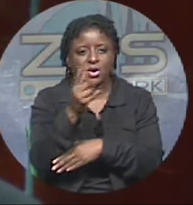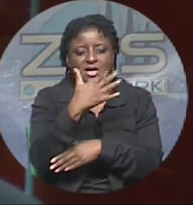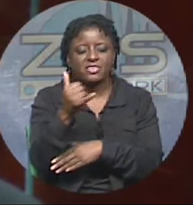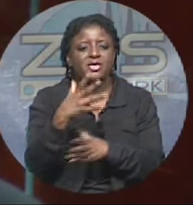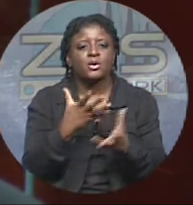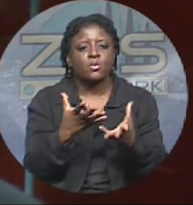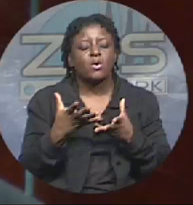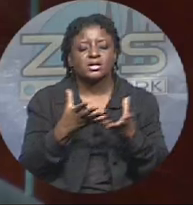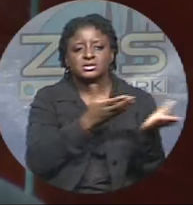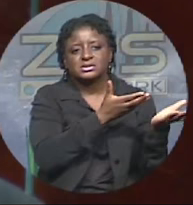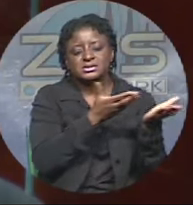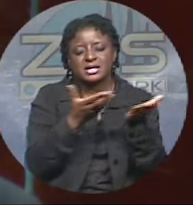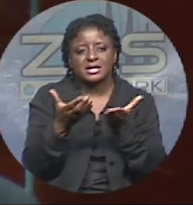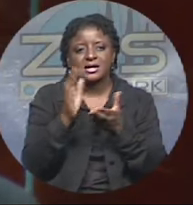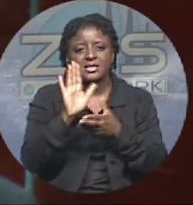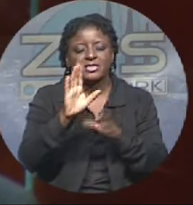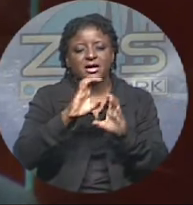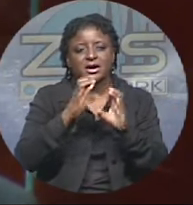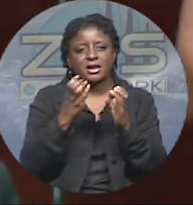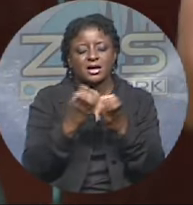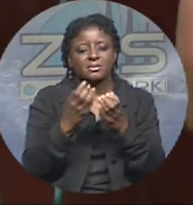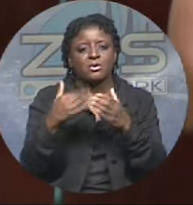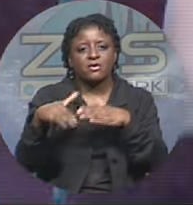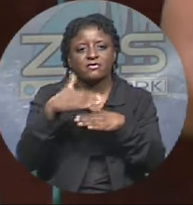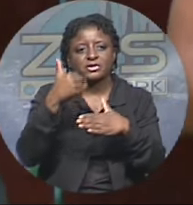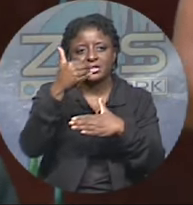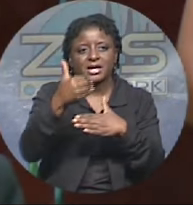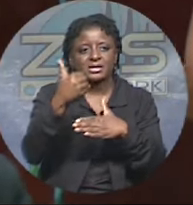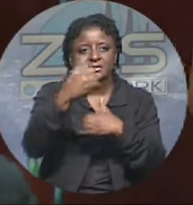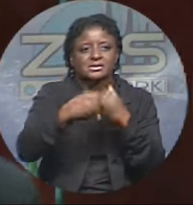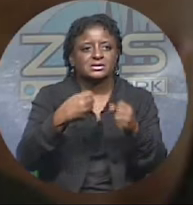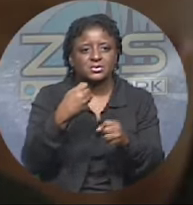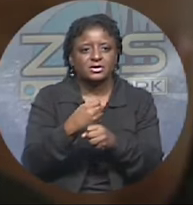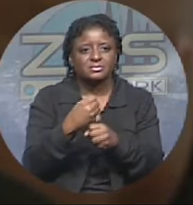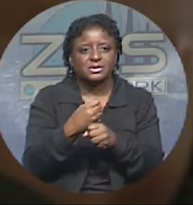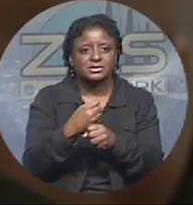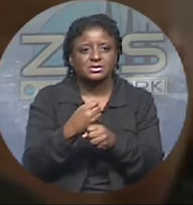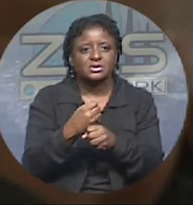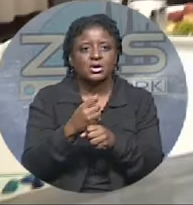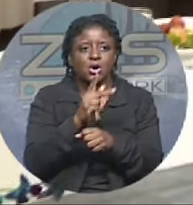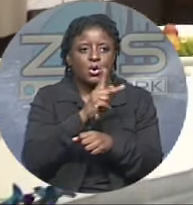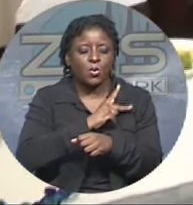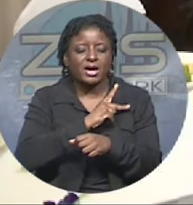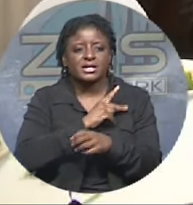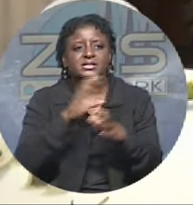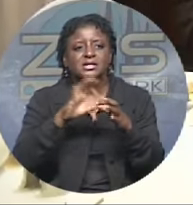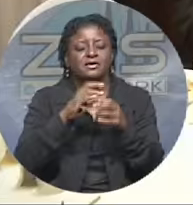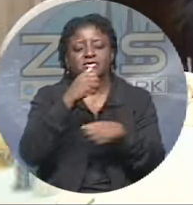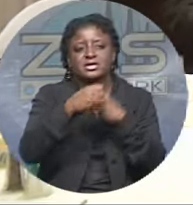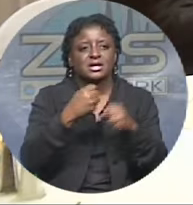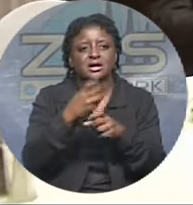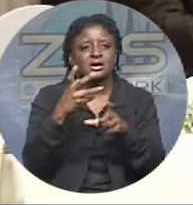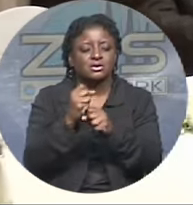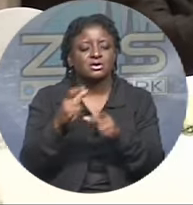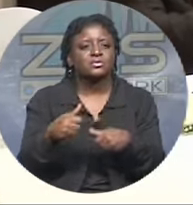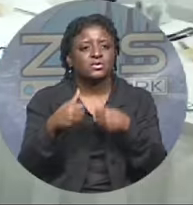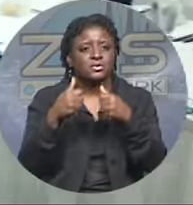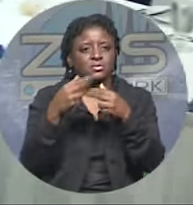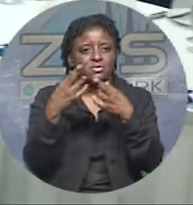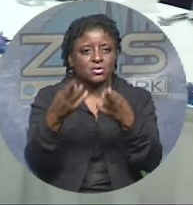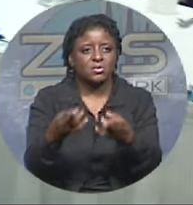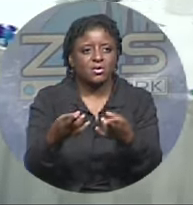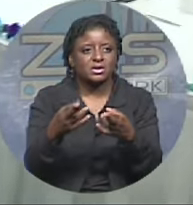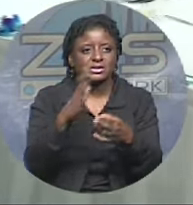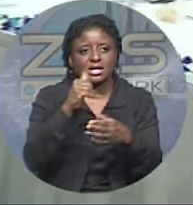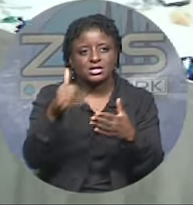to take their club over the next 12 months. Kiwanians of the Year received awards, the presidents were pinned by the lieutenant governor,